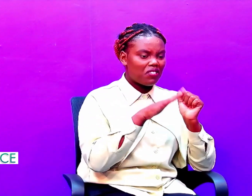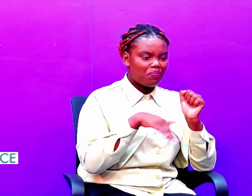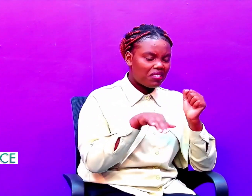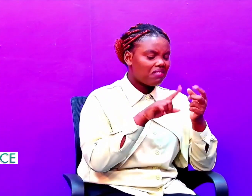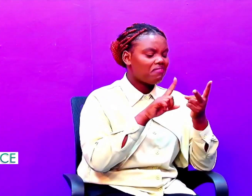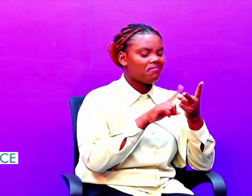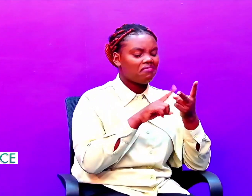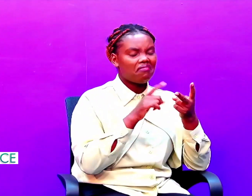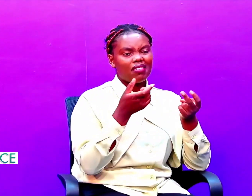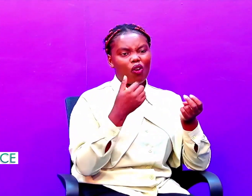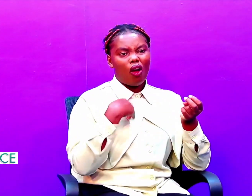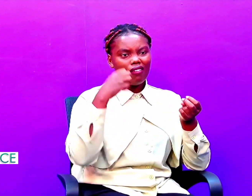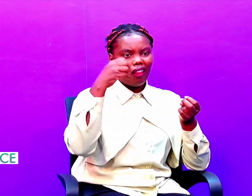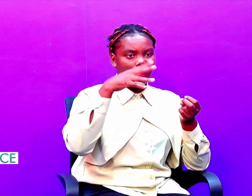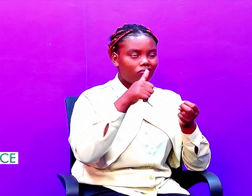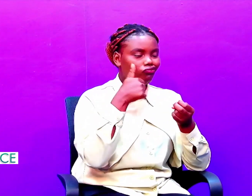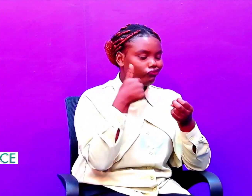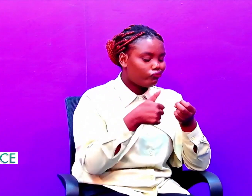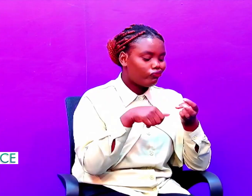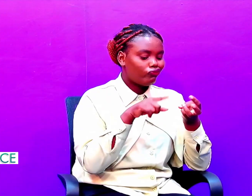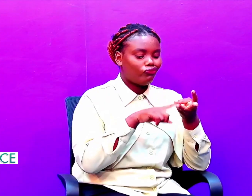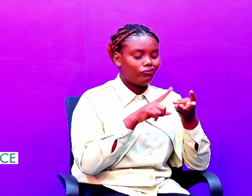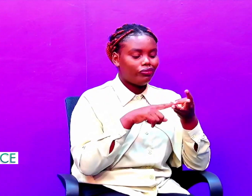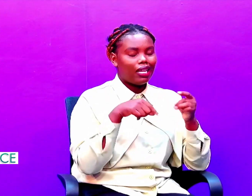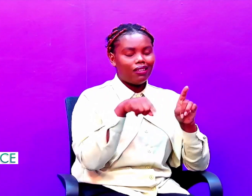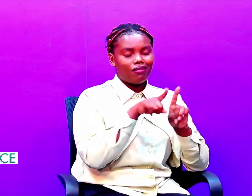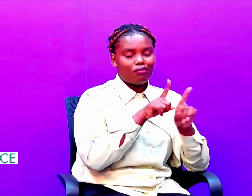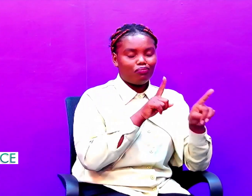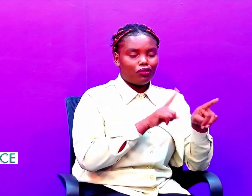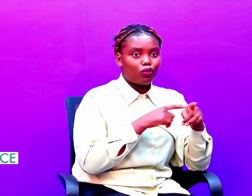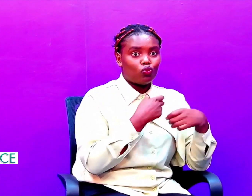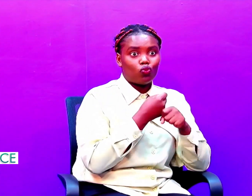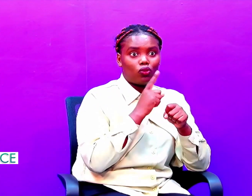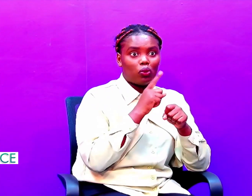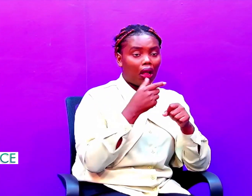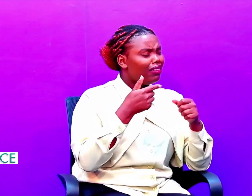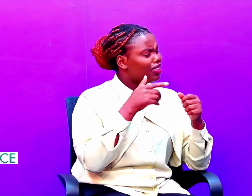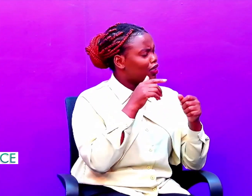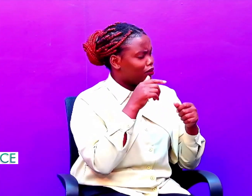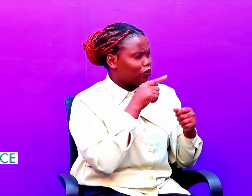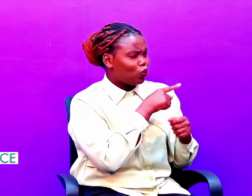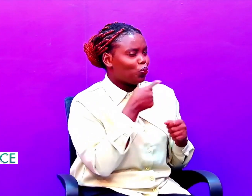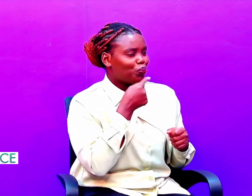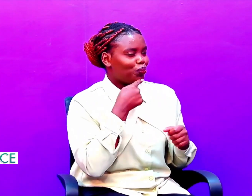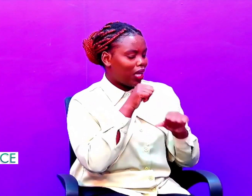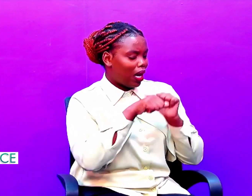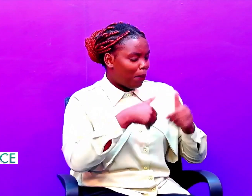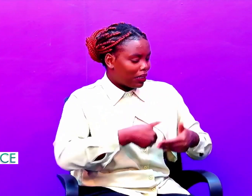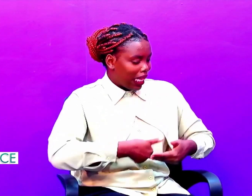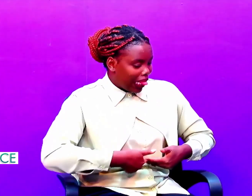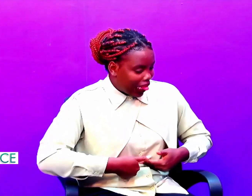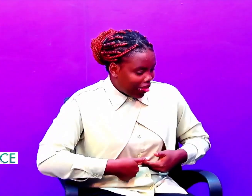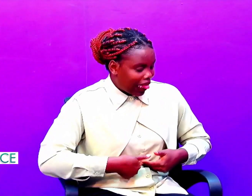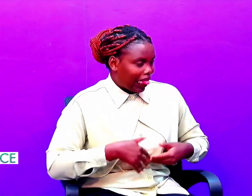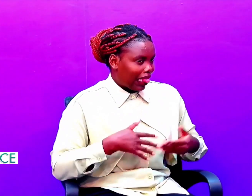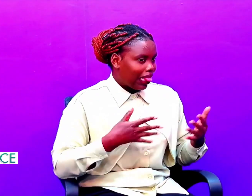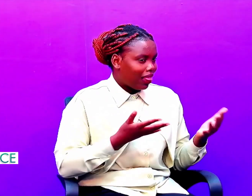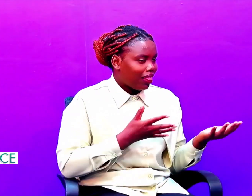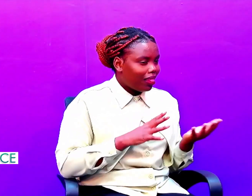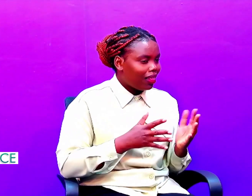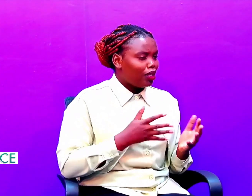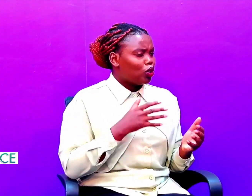variations in each person's need as well. You've talked about the lights, you've talked about making sure that there's